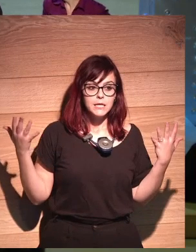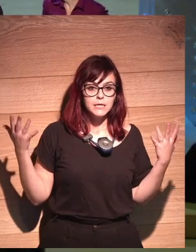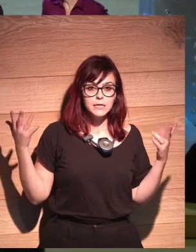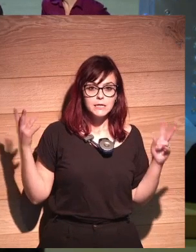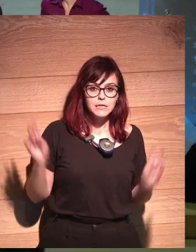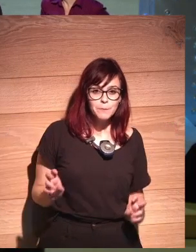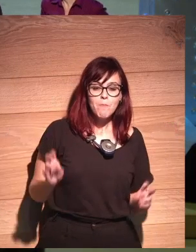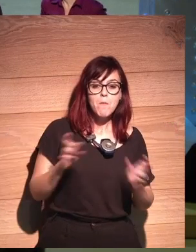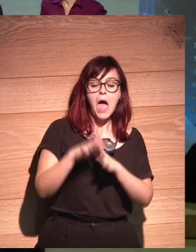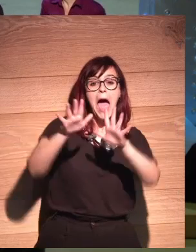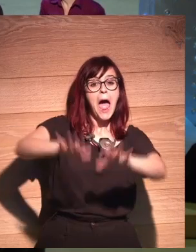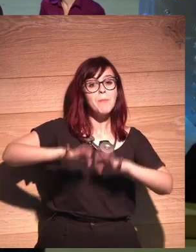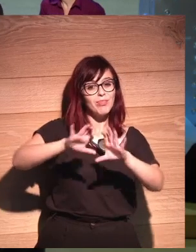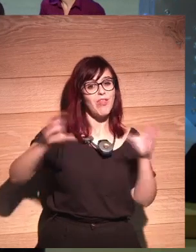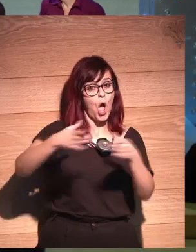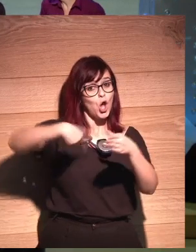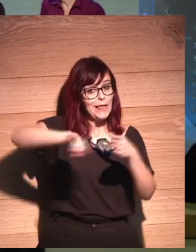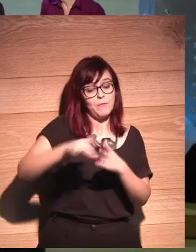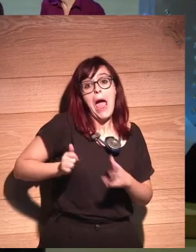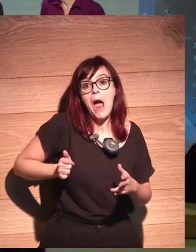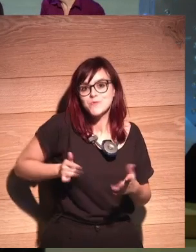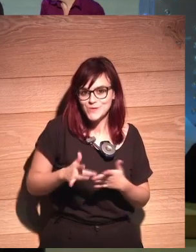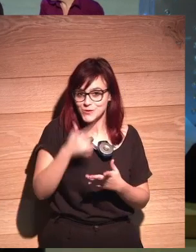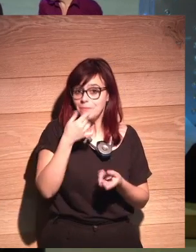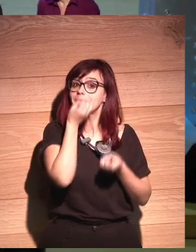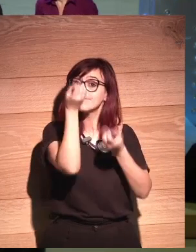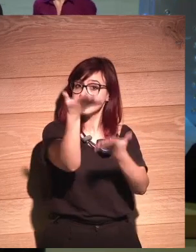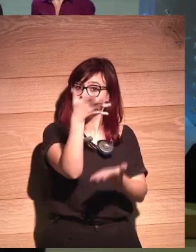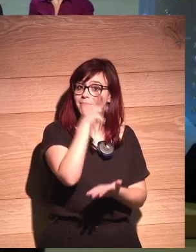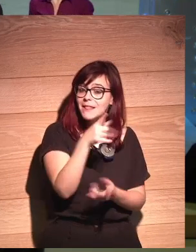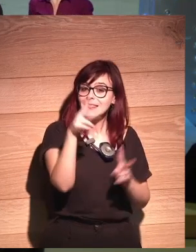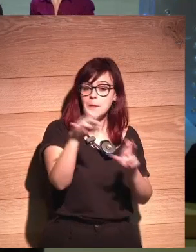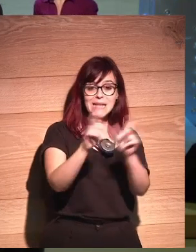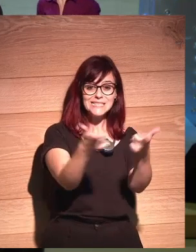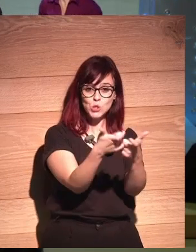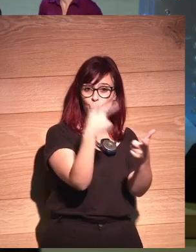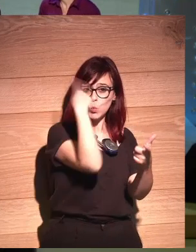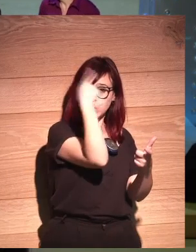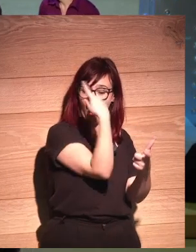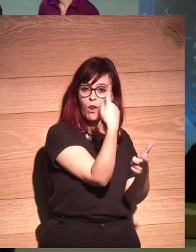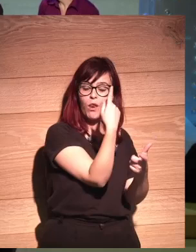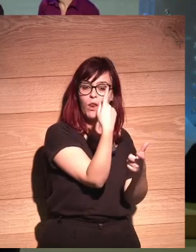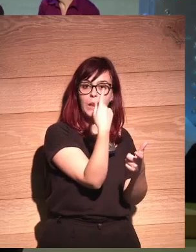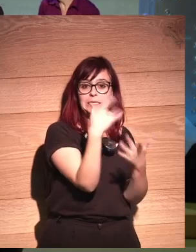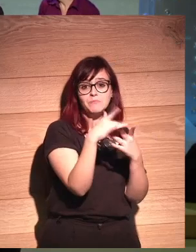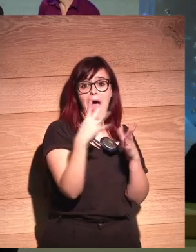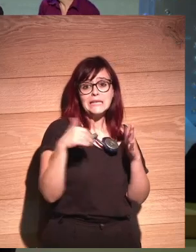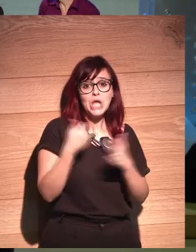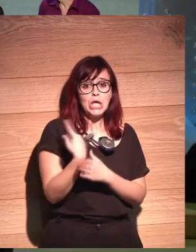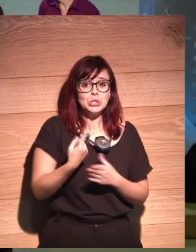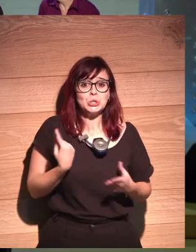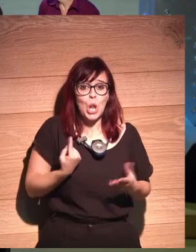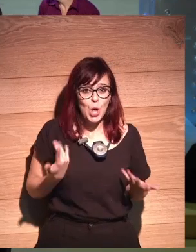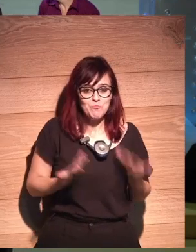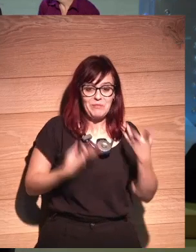Regarding collective learning As in